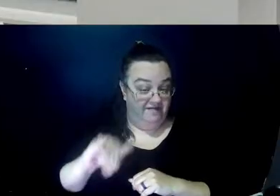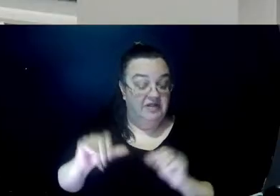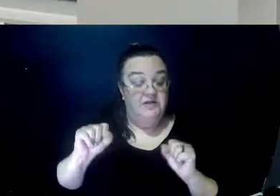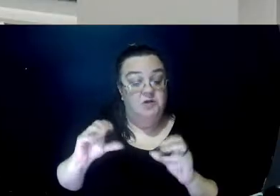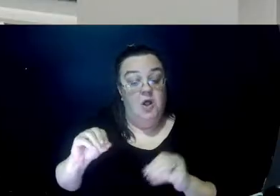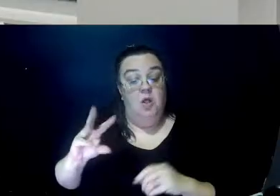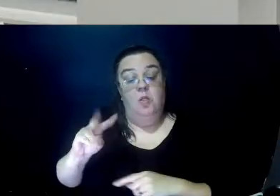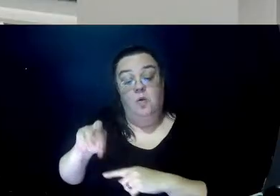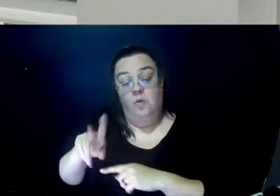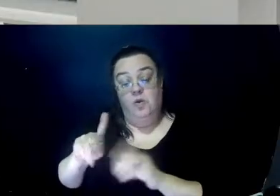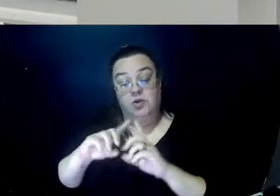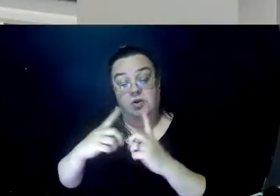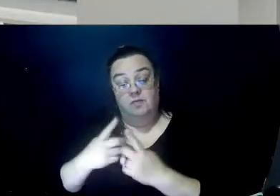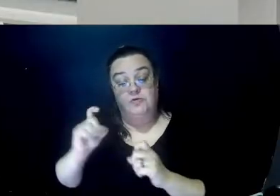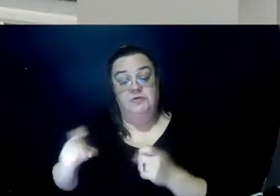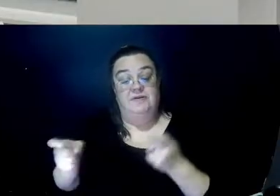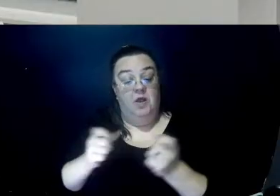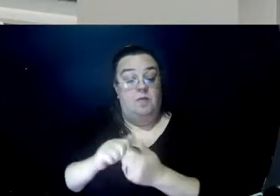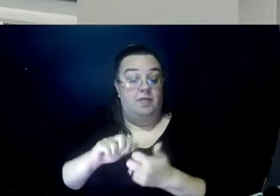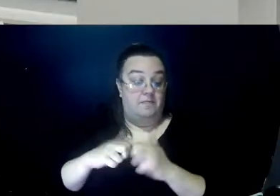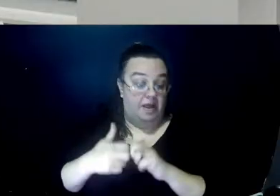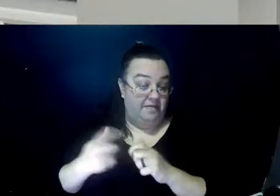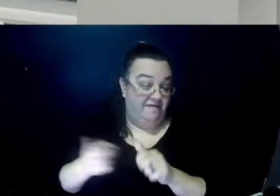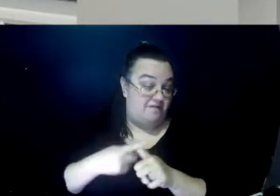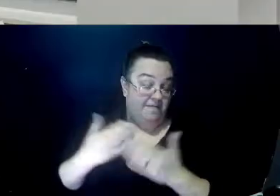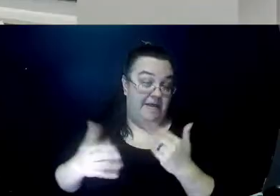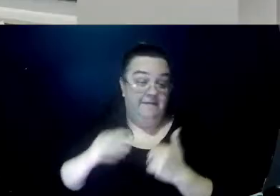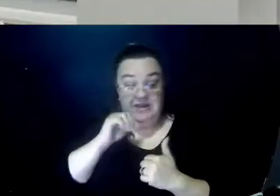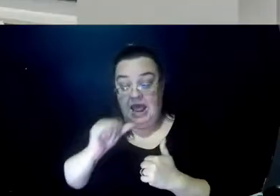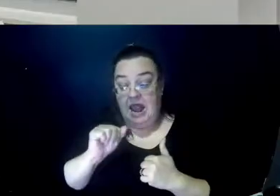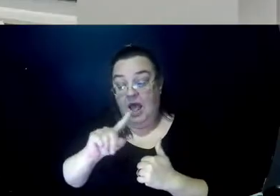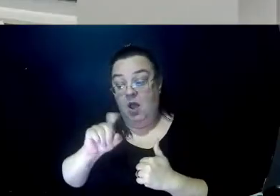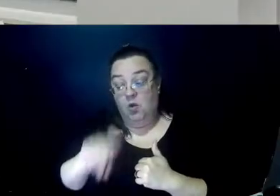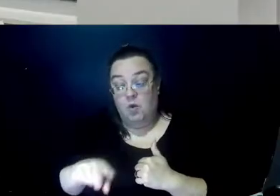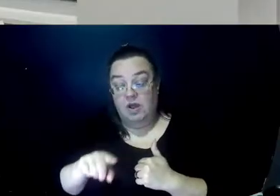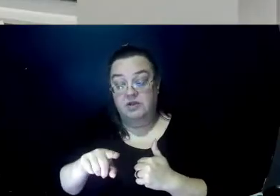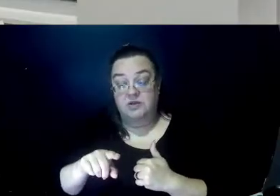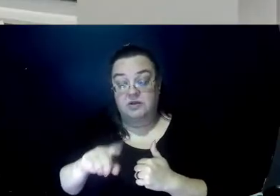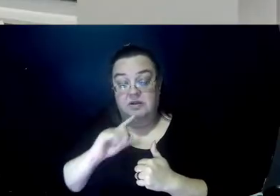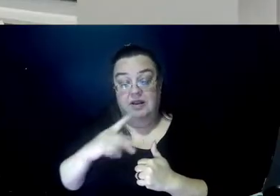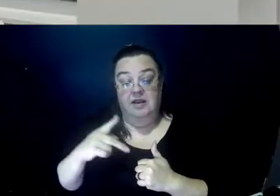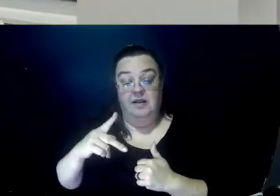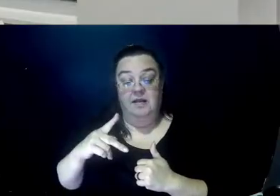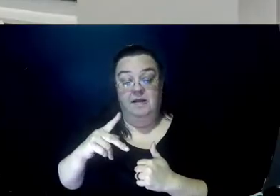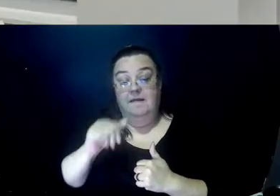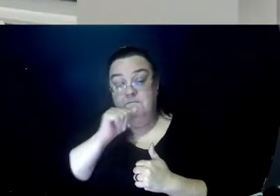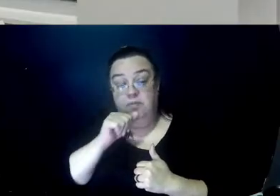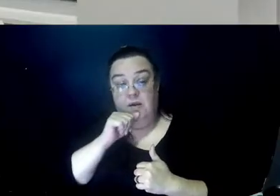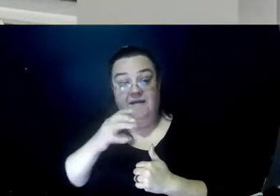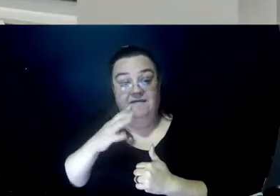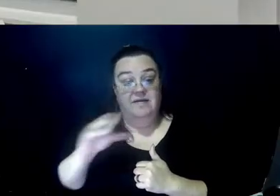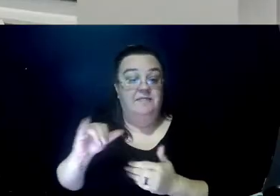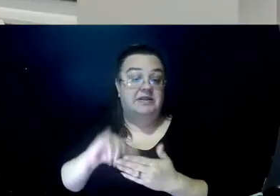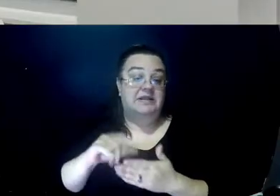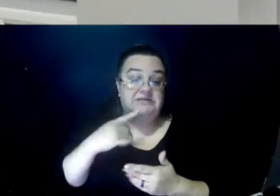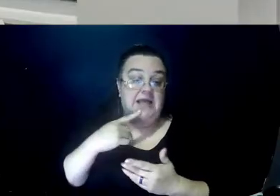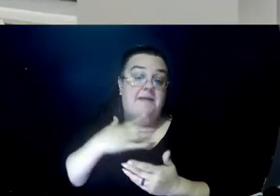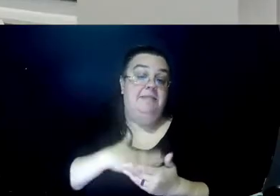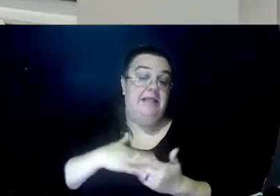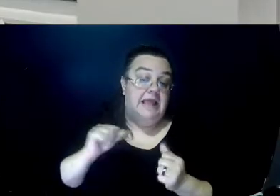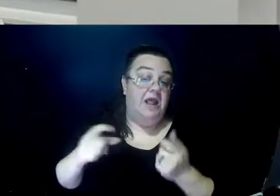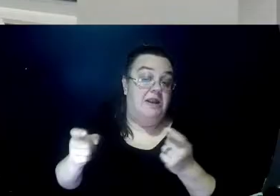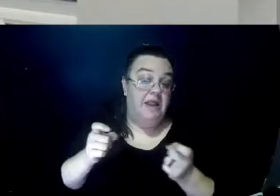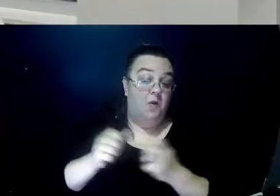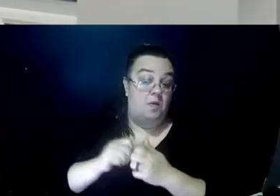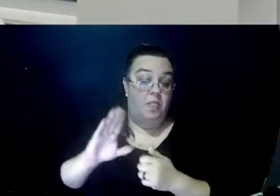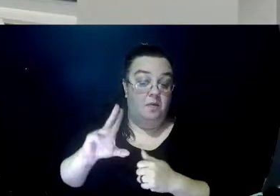dealt with the problem first. So maybe it's not a question, just a private company had to say, please, can you deal with the brush?